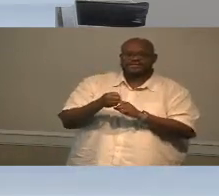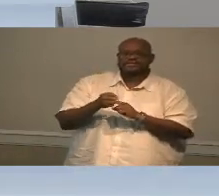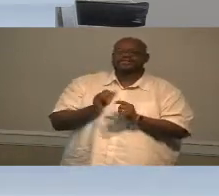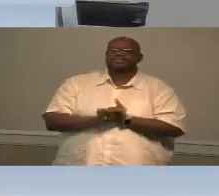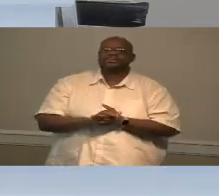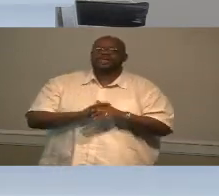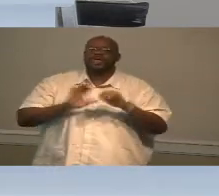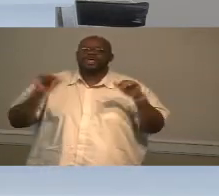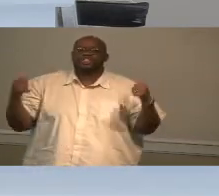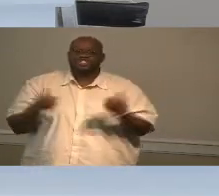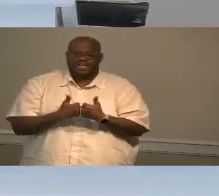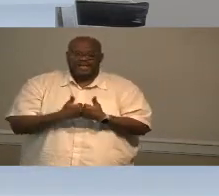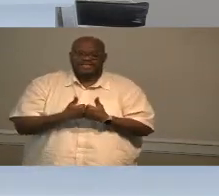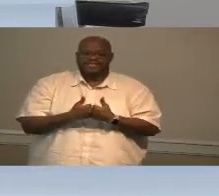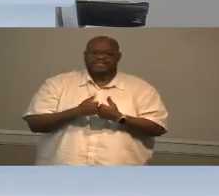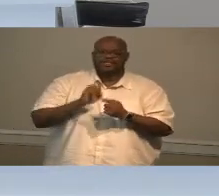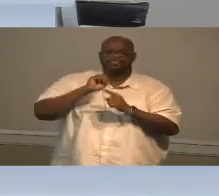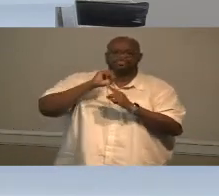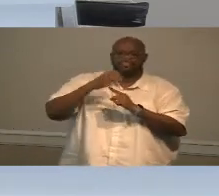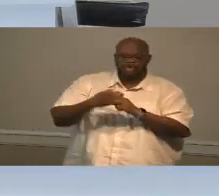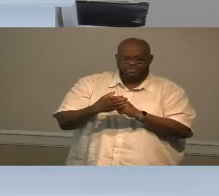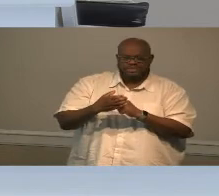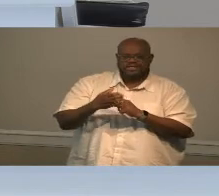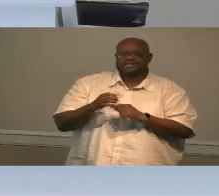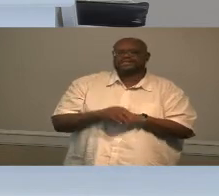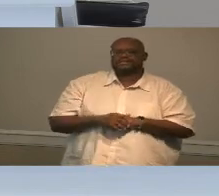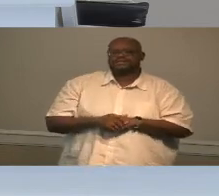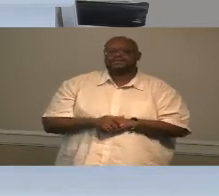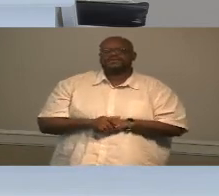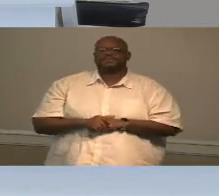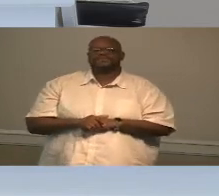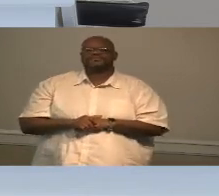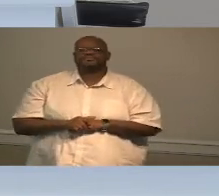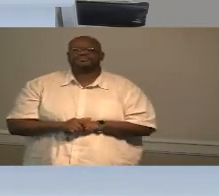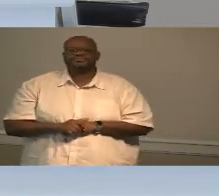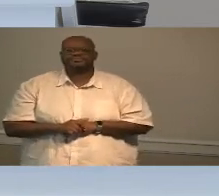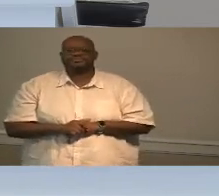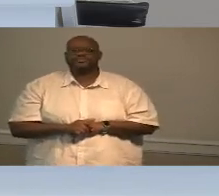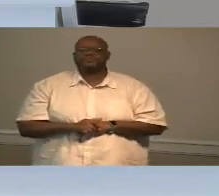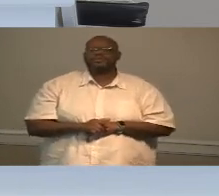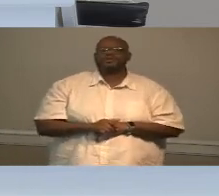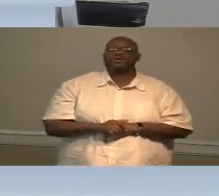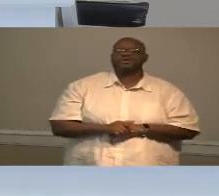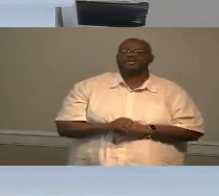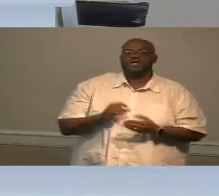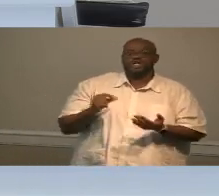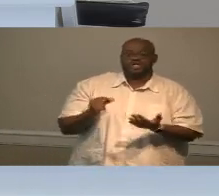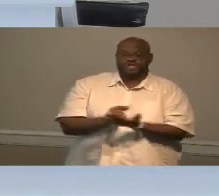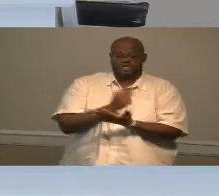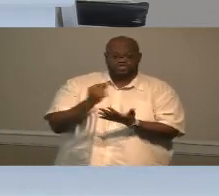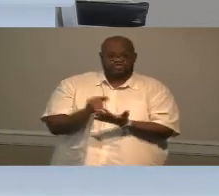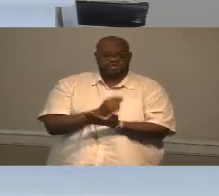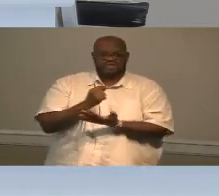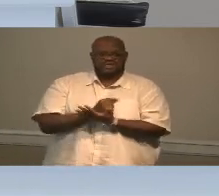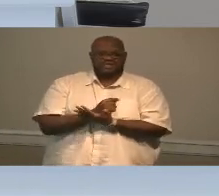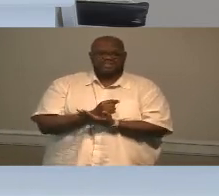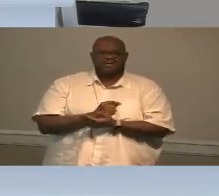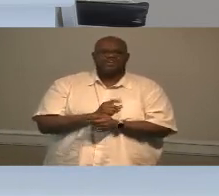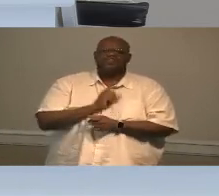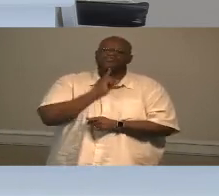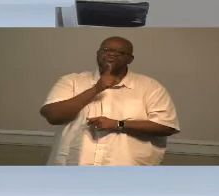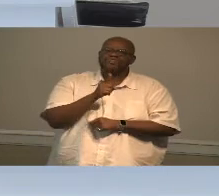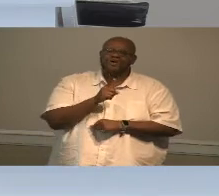today, challenging circumstances. The scripture is very touching, it's